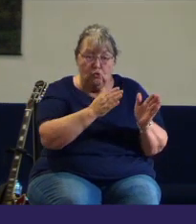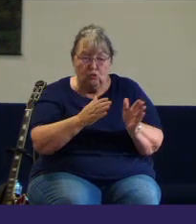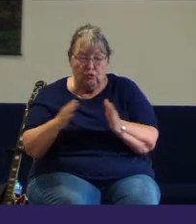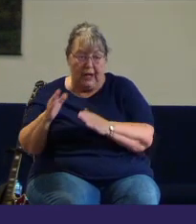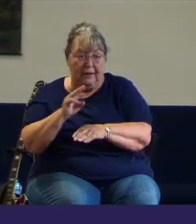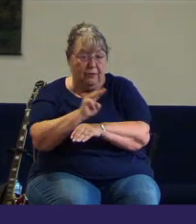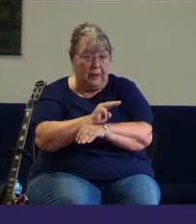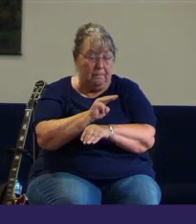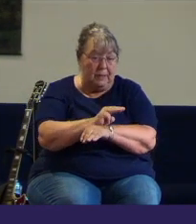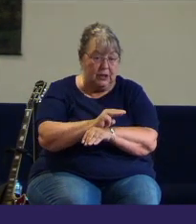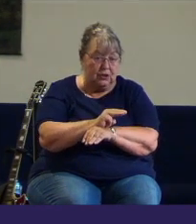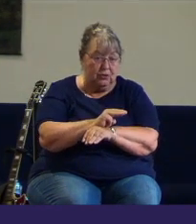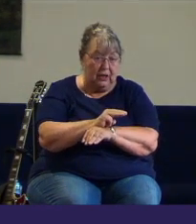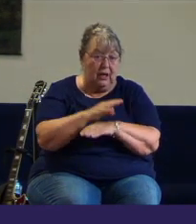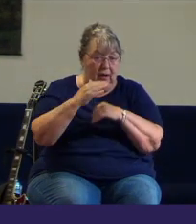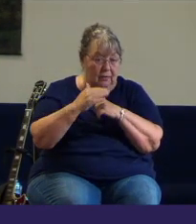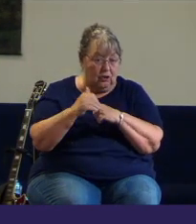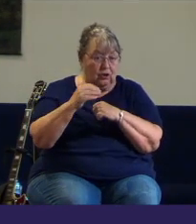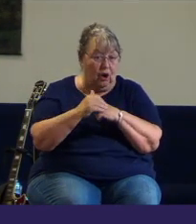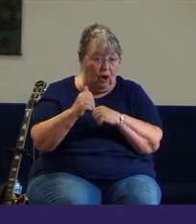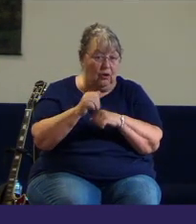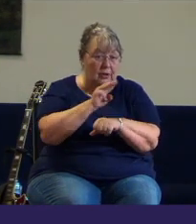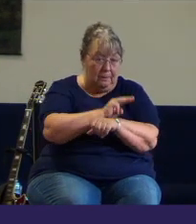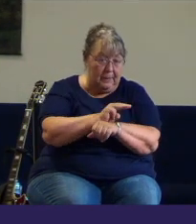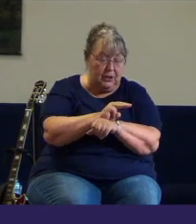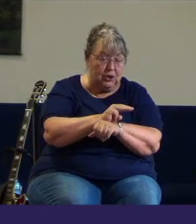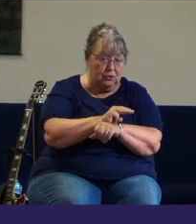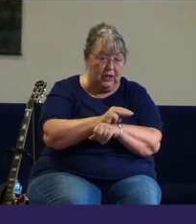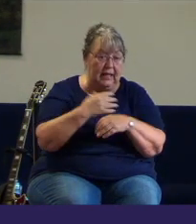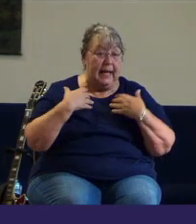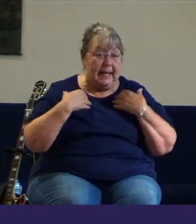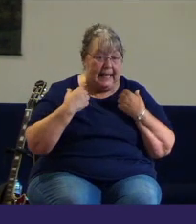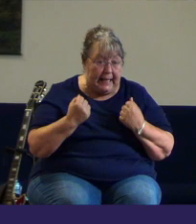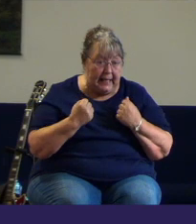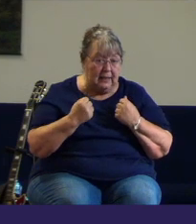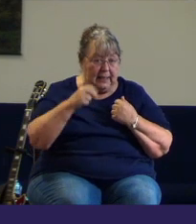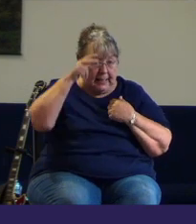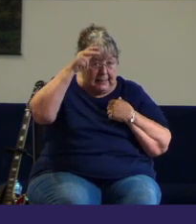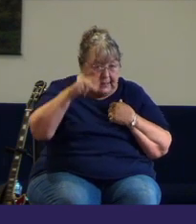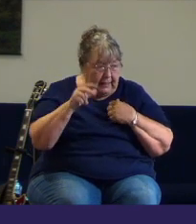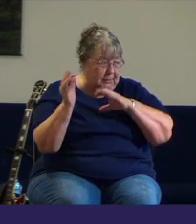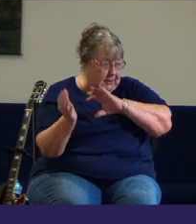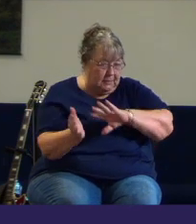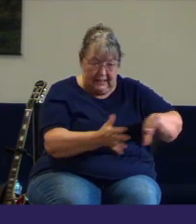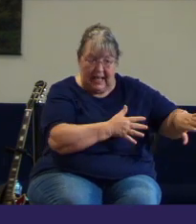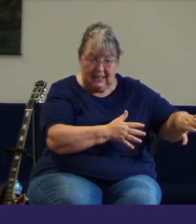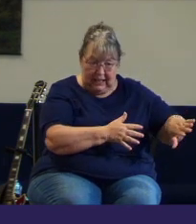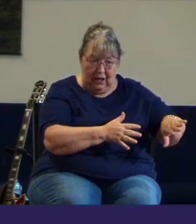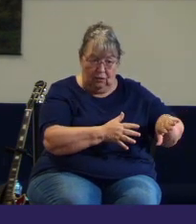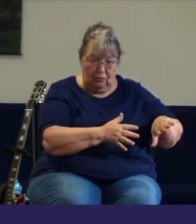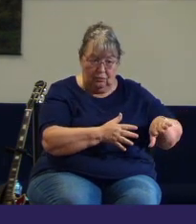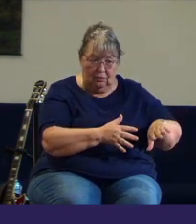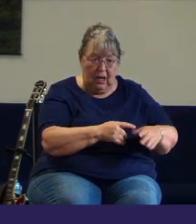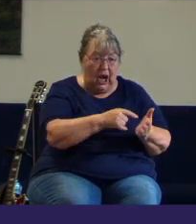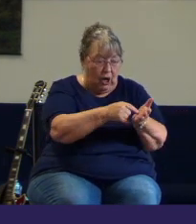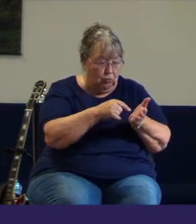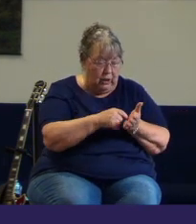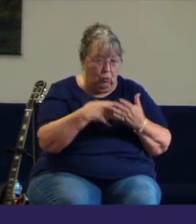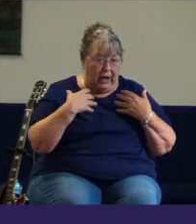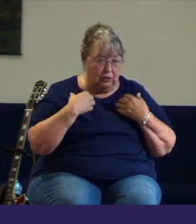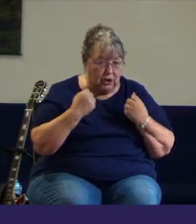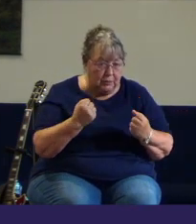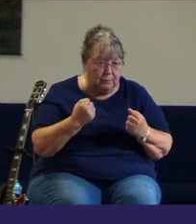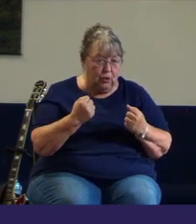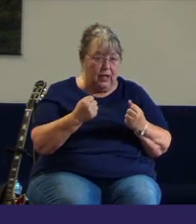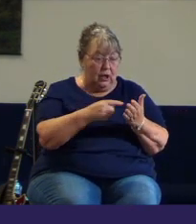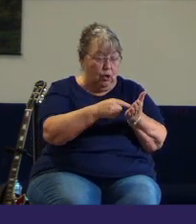of healing and casting out demons and doing the work of God. Required prayer. It required strength. It required the Holy Spirit's